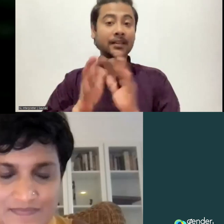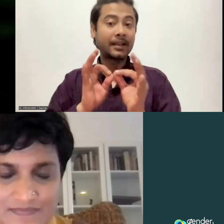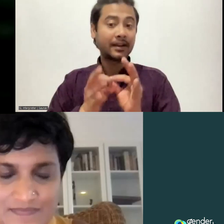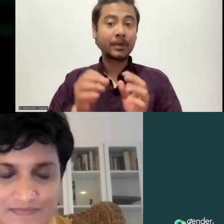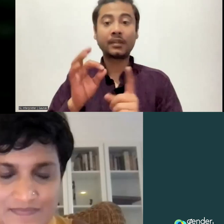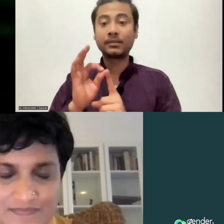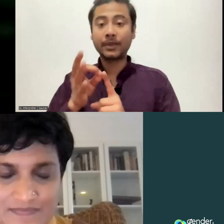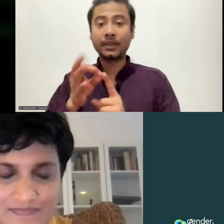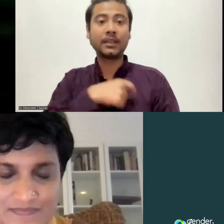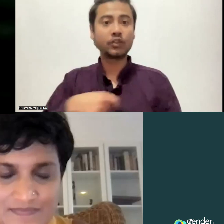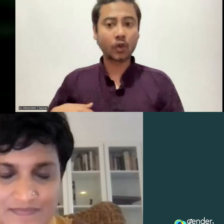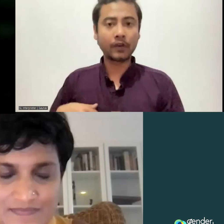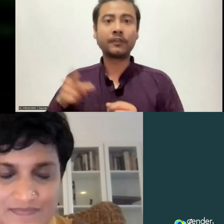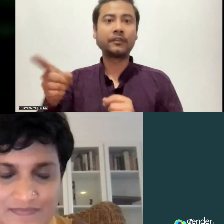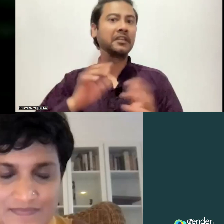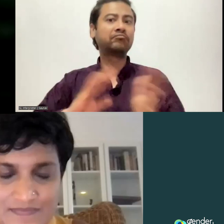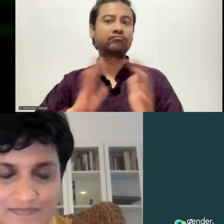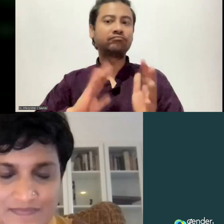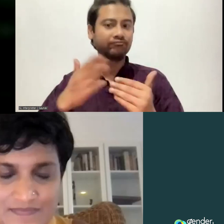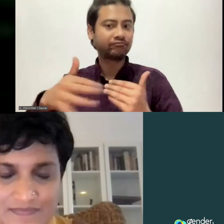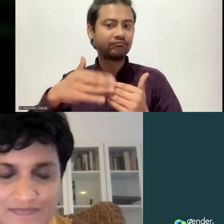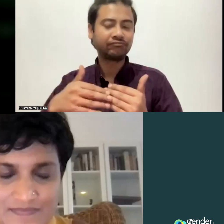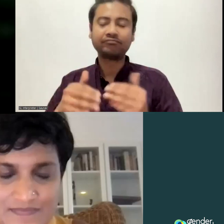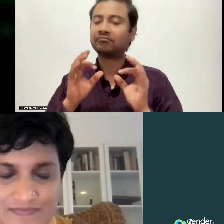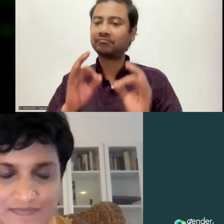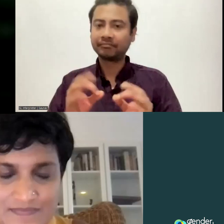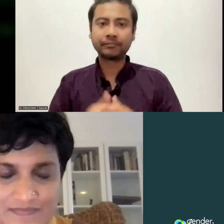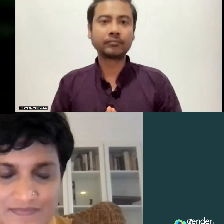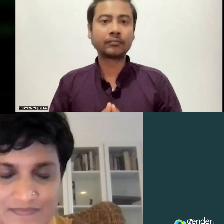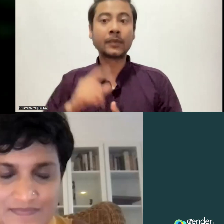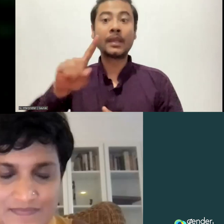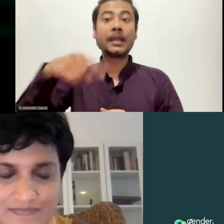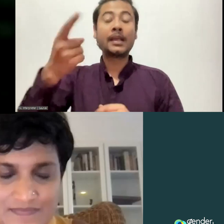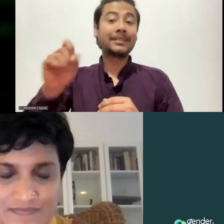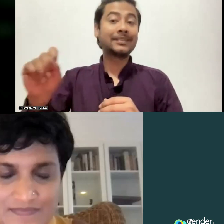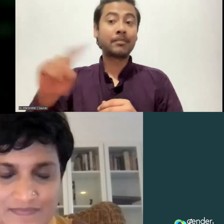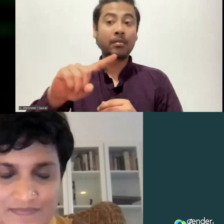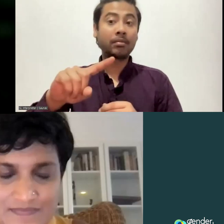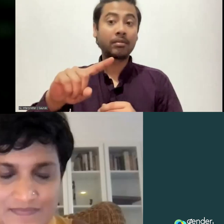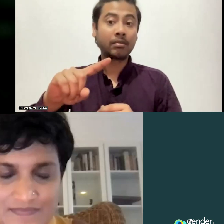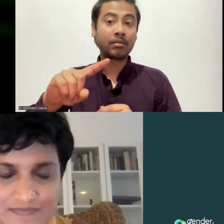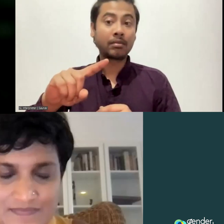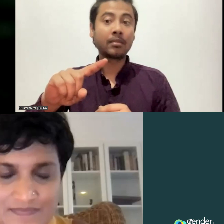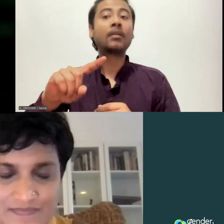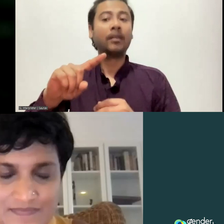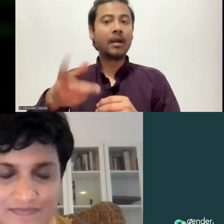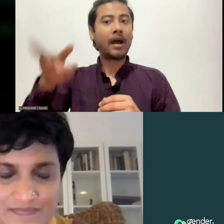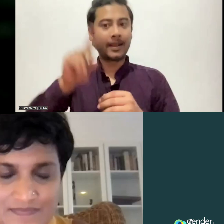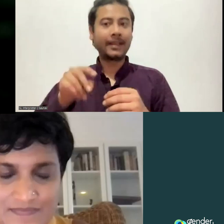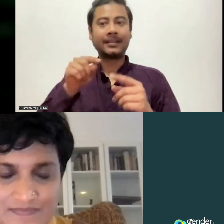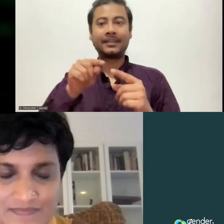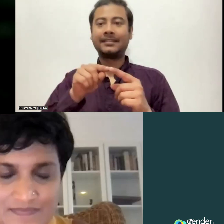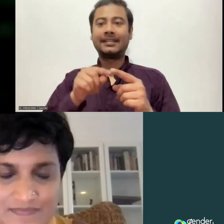this entire session. And next month we'll come back, we'll circle back with a new